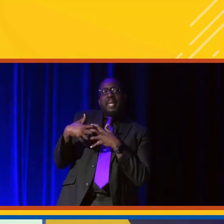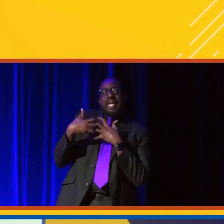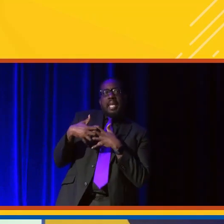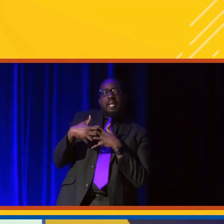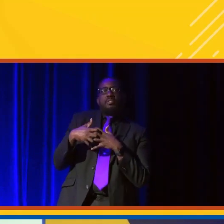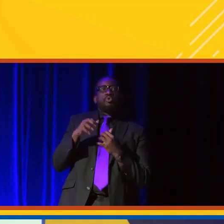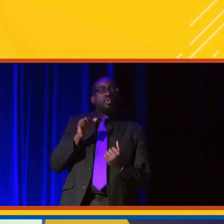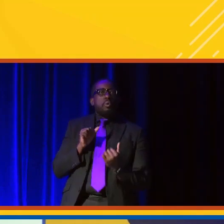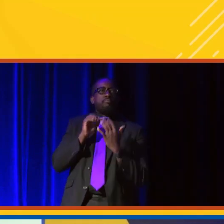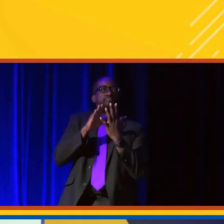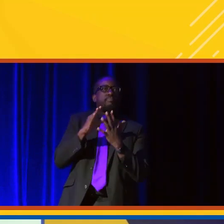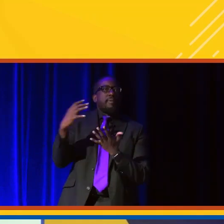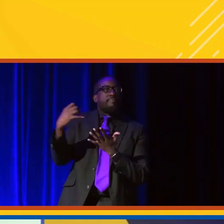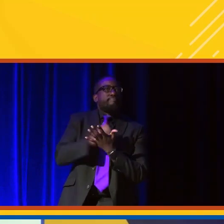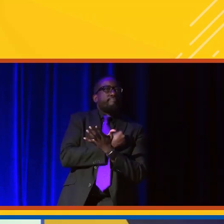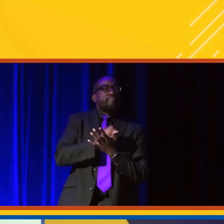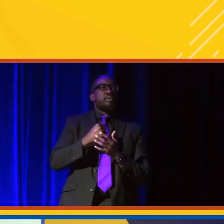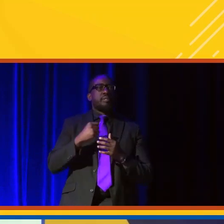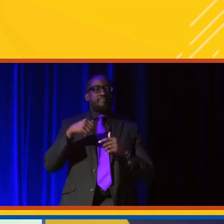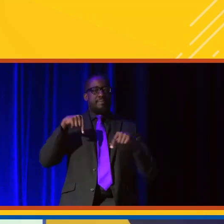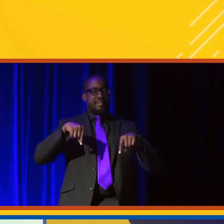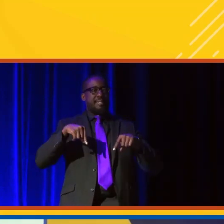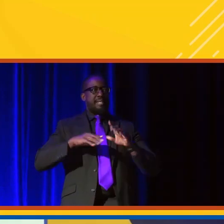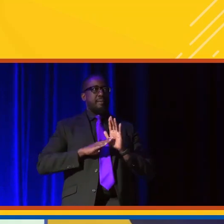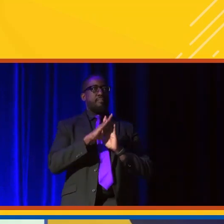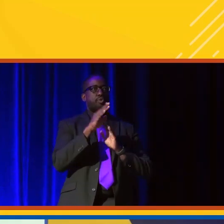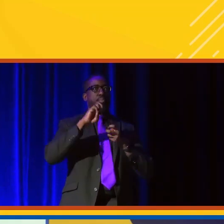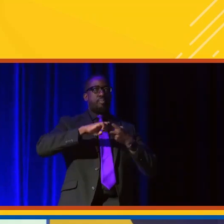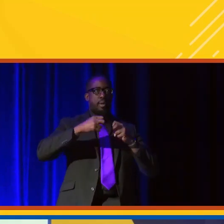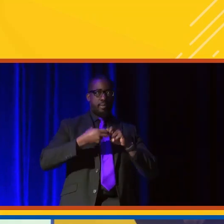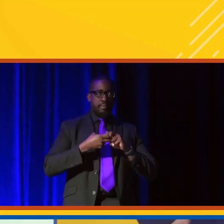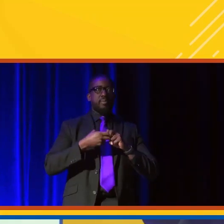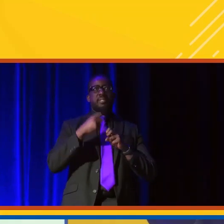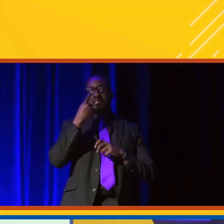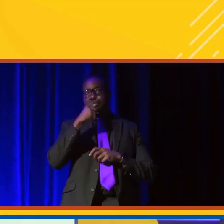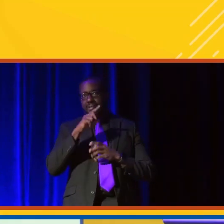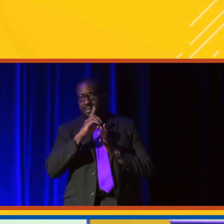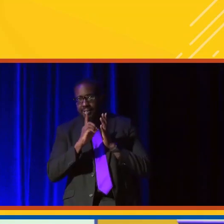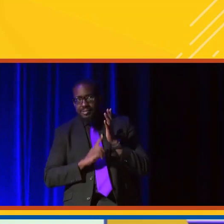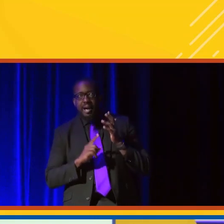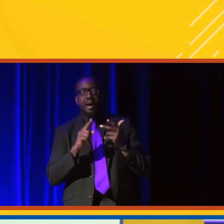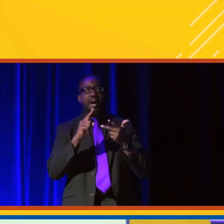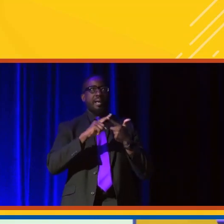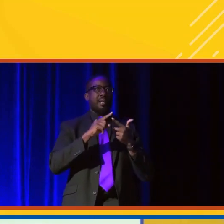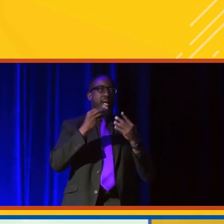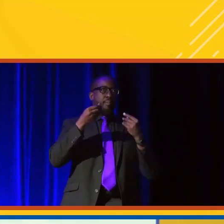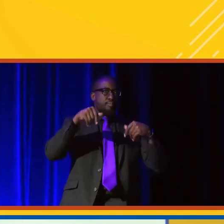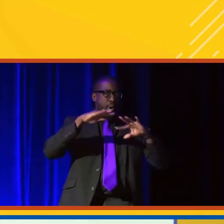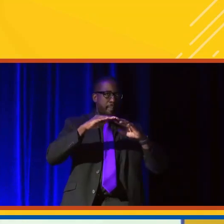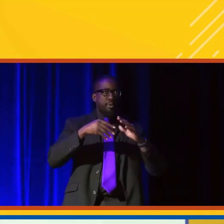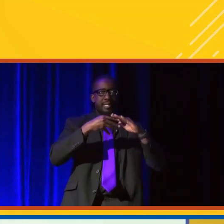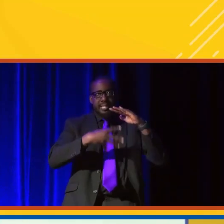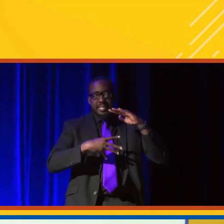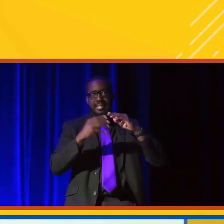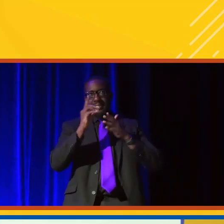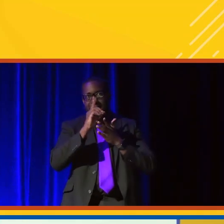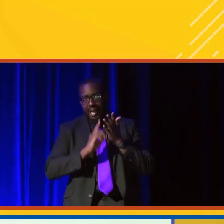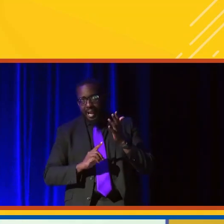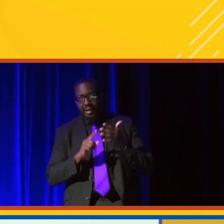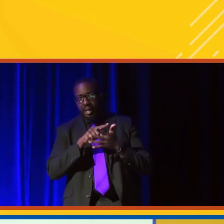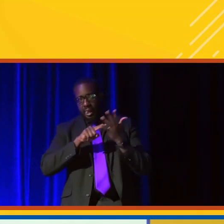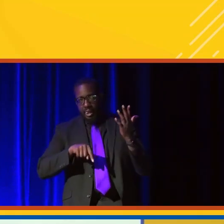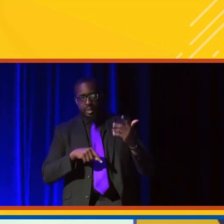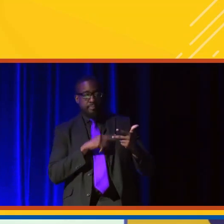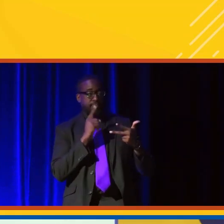problems: sustainability, degradation, electronic property design, synthetic design. The second is, of course, that